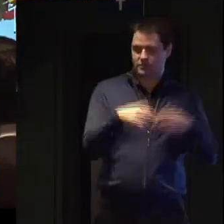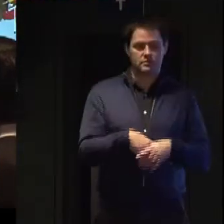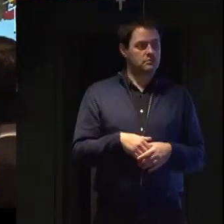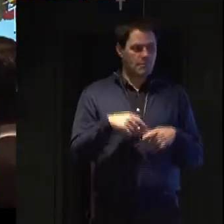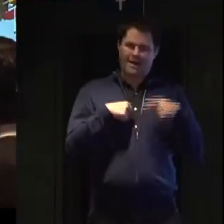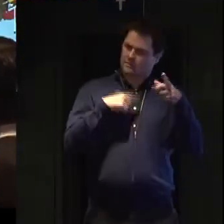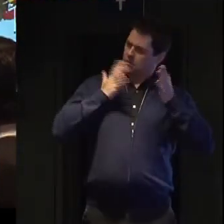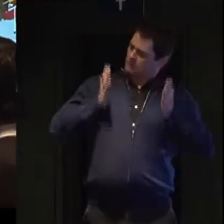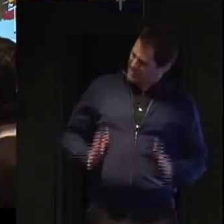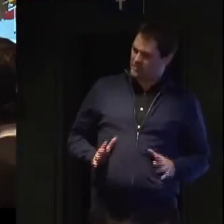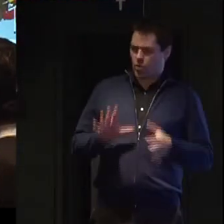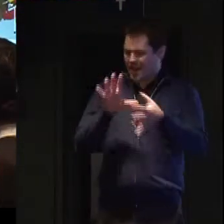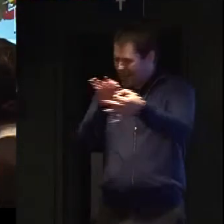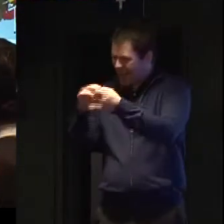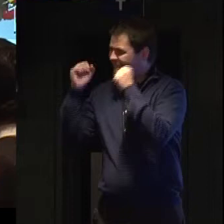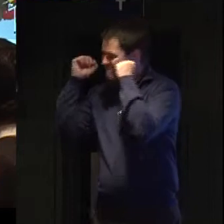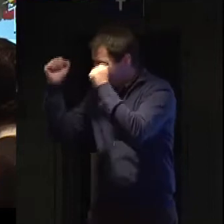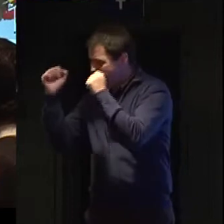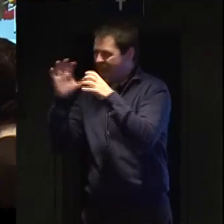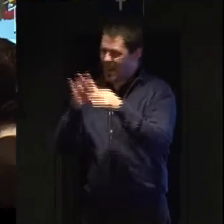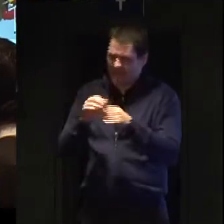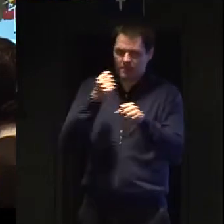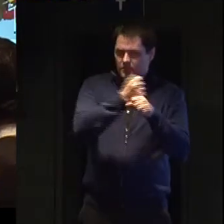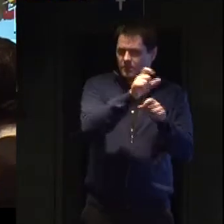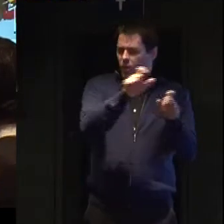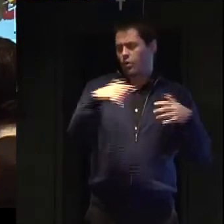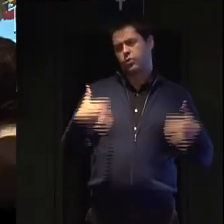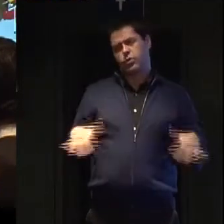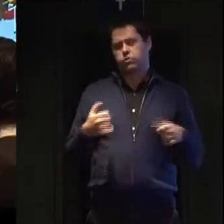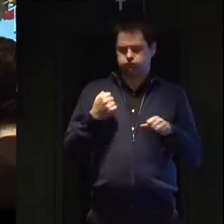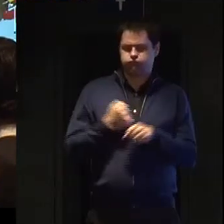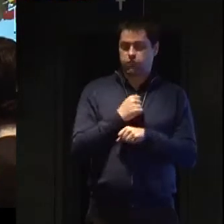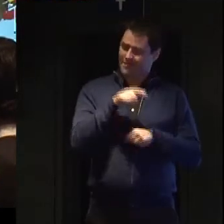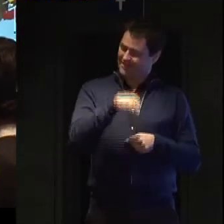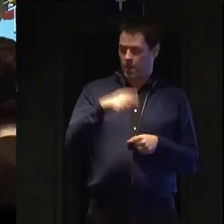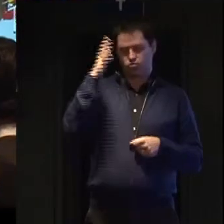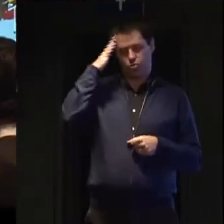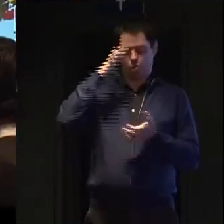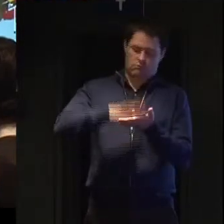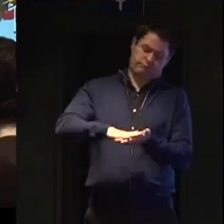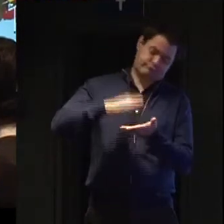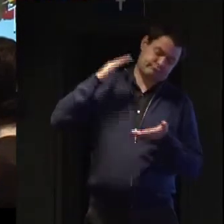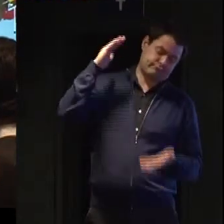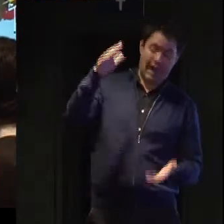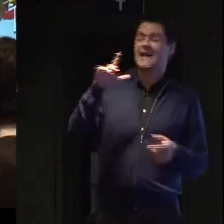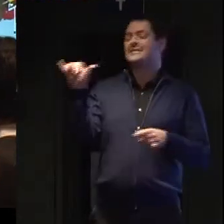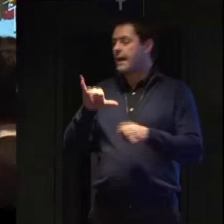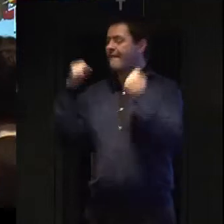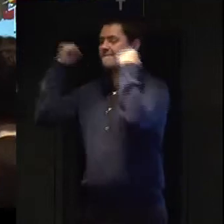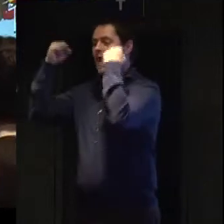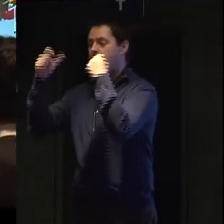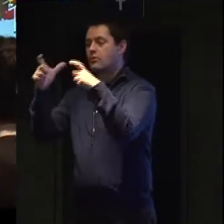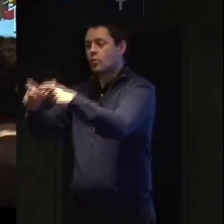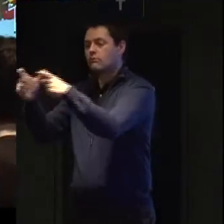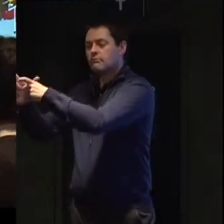their club colleagues every day, and they're really the experts in the field along with the fan groups. You know, we always like to